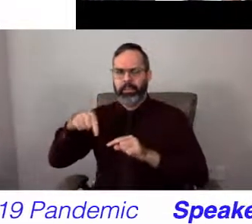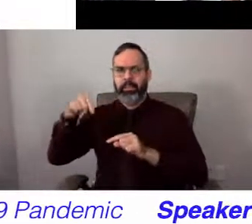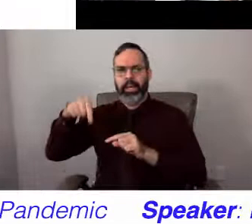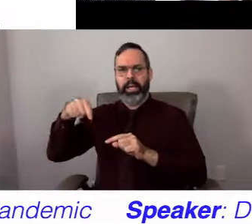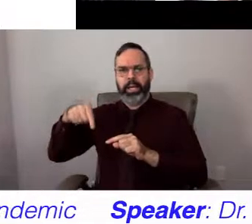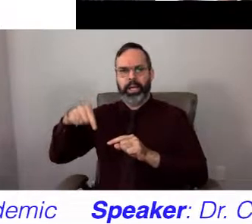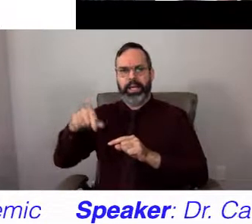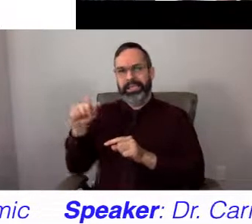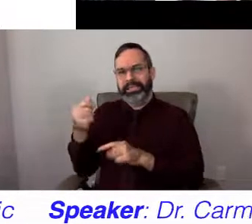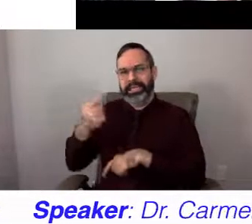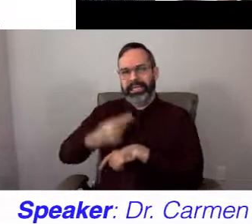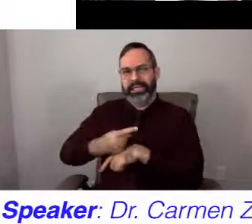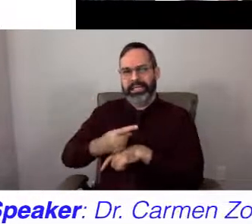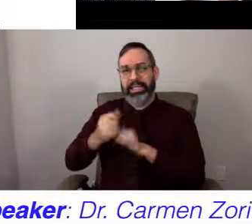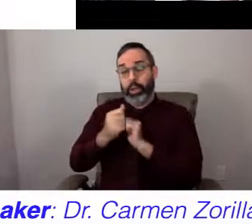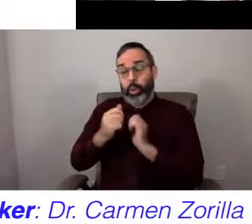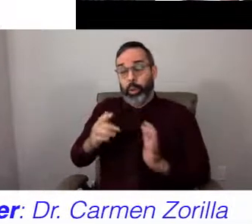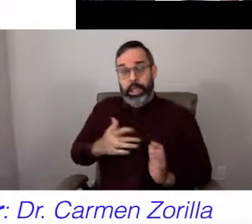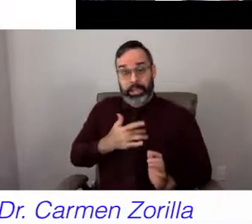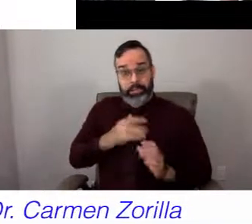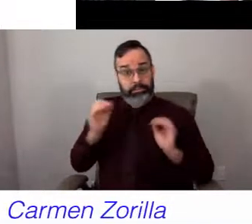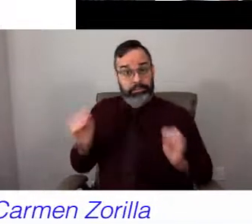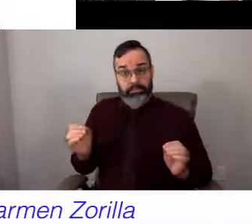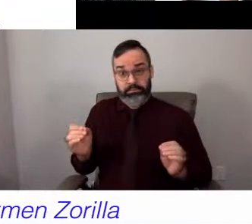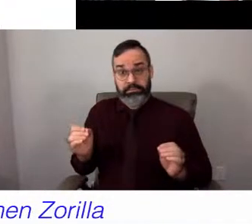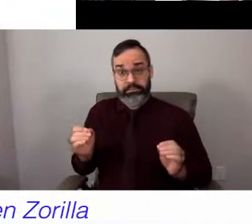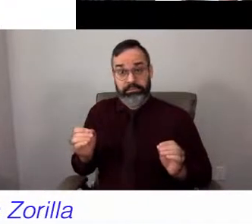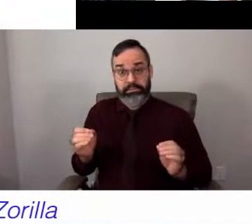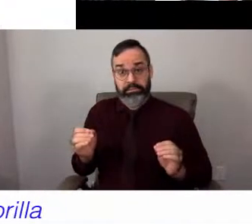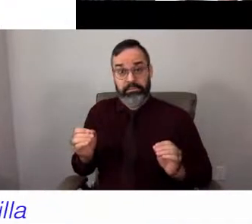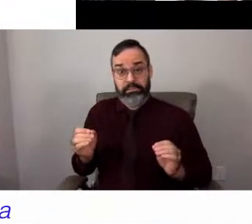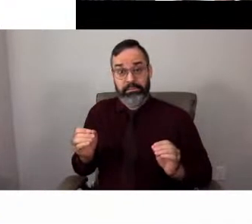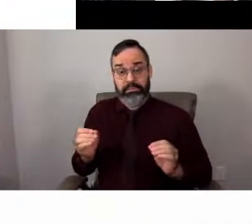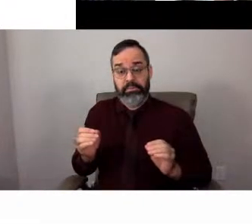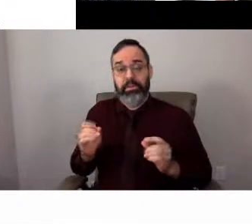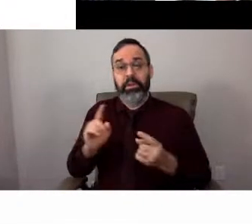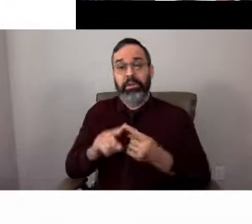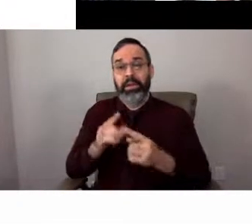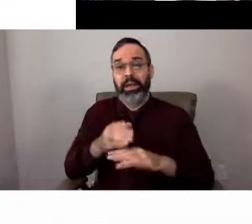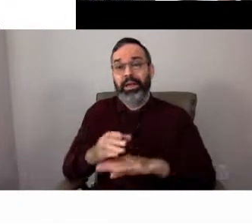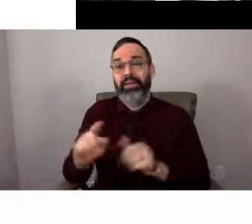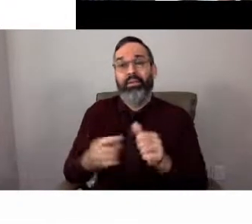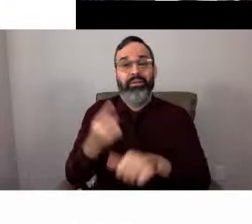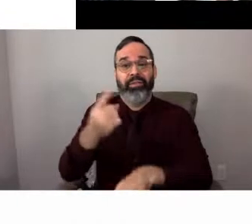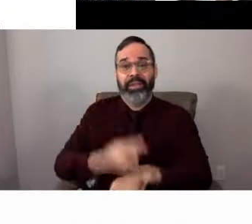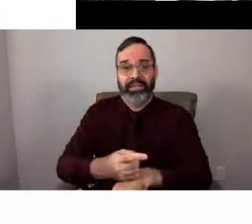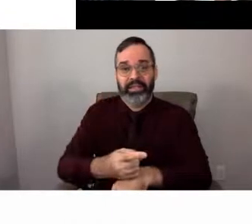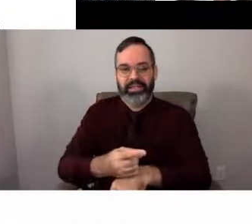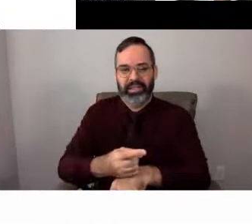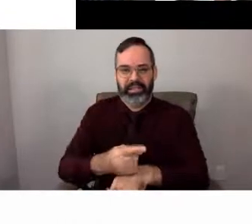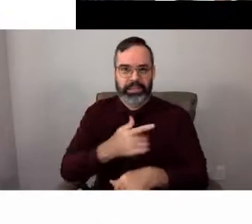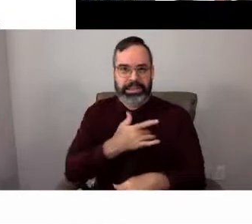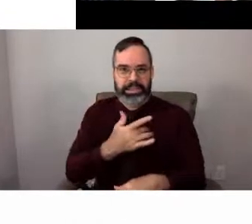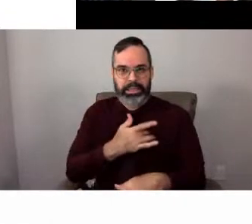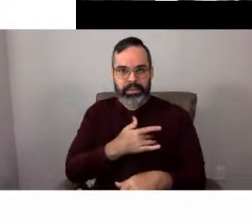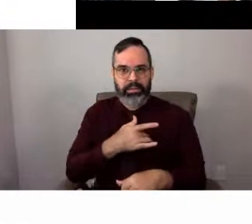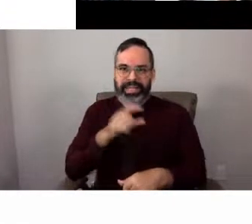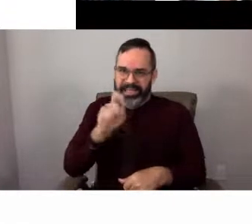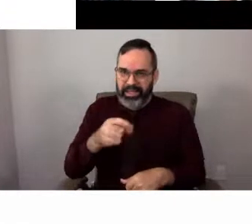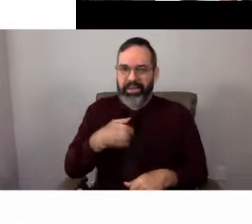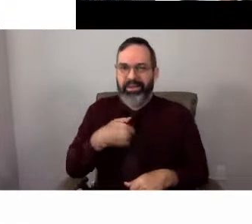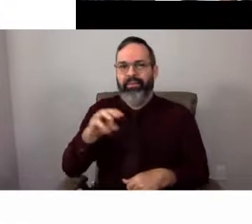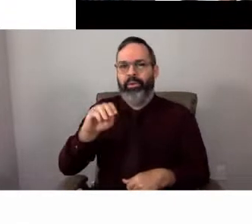days without symptoms after your first day of symptoms if you had a molecular test. First of